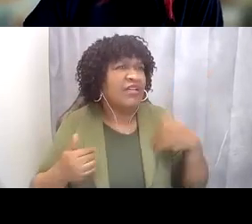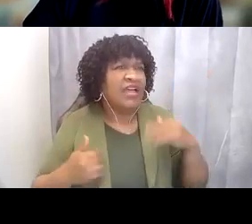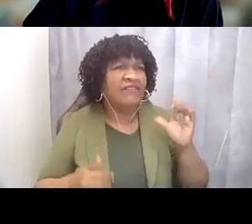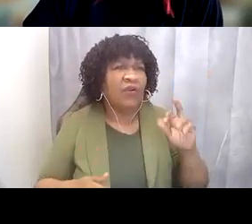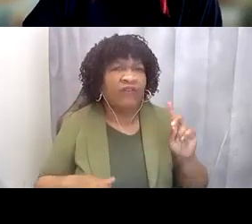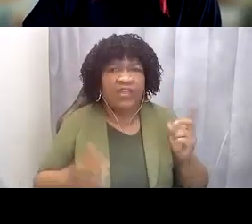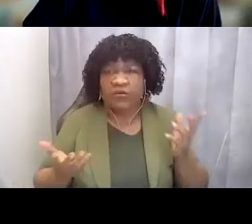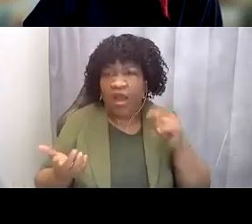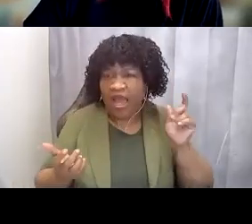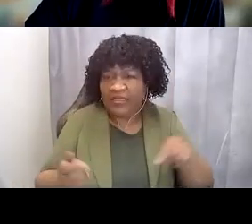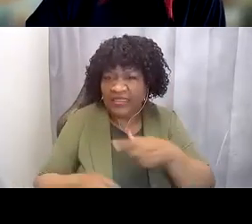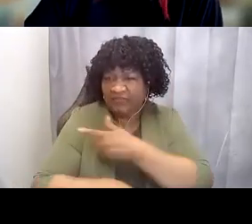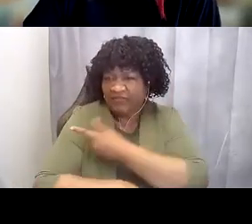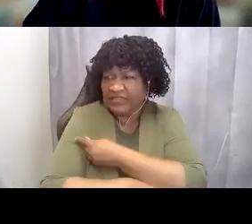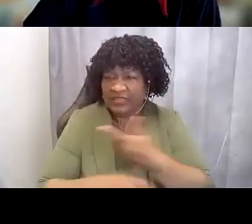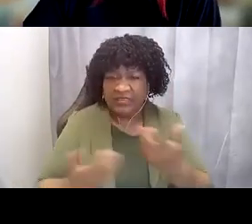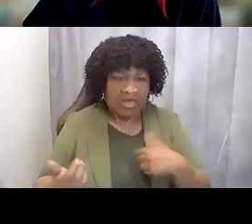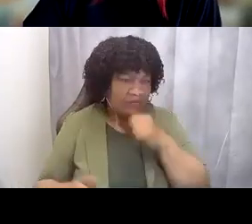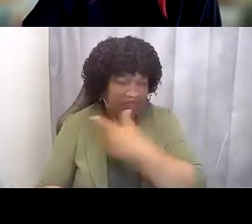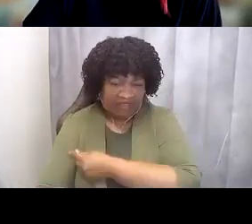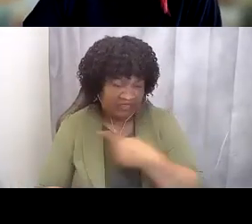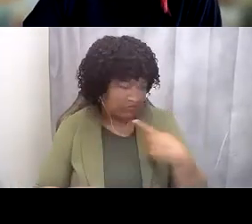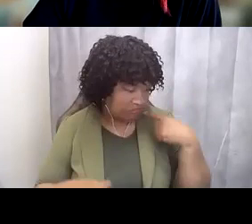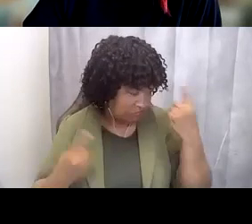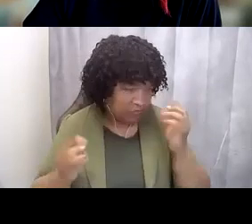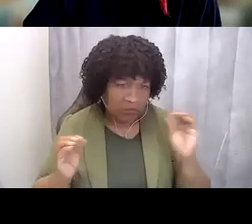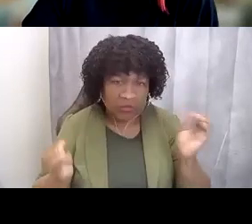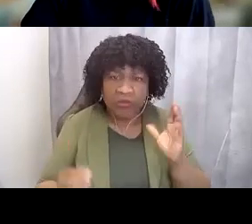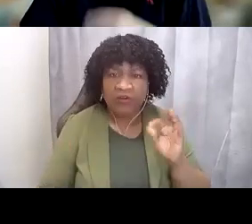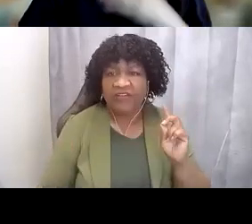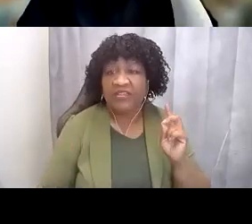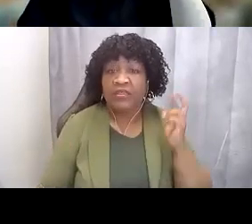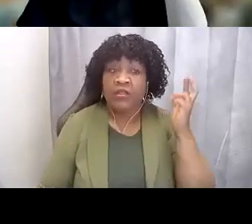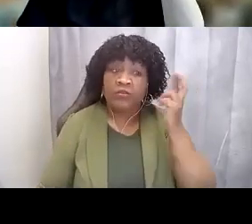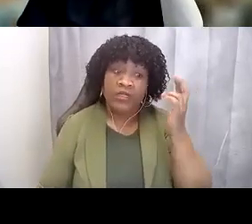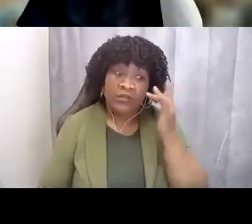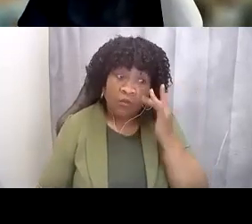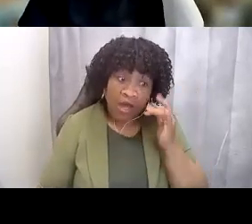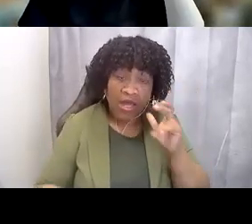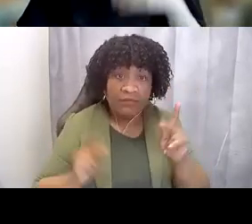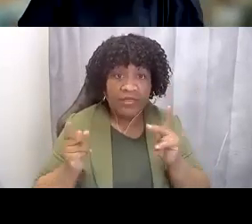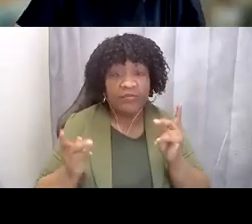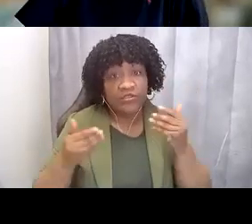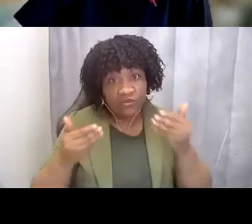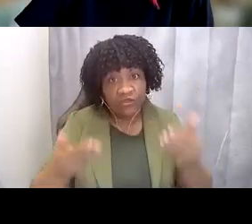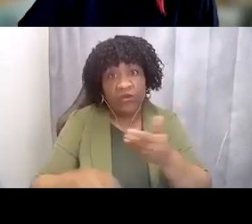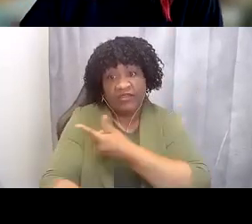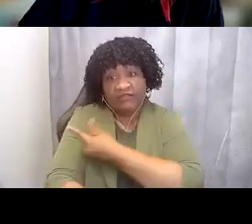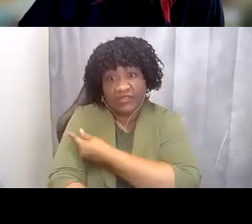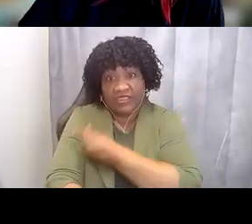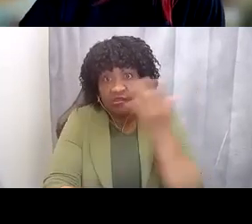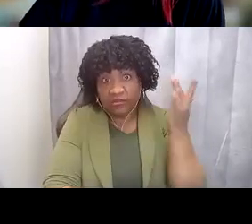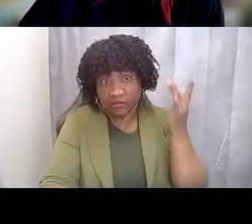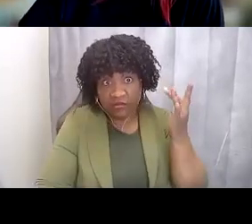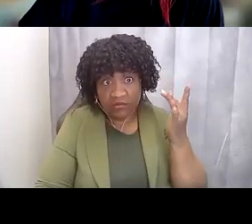COVID, and I'm not vaccinated and I haven't had it. The reason why people do want to get vaccinated